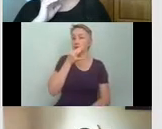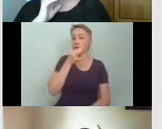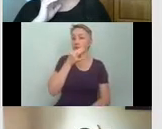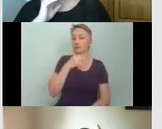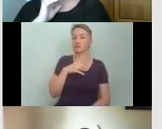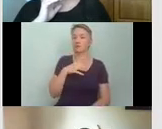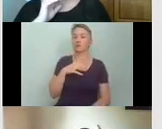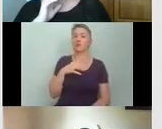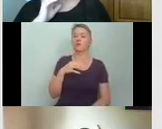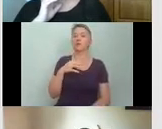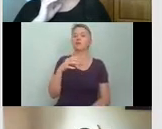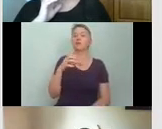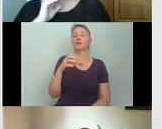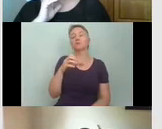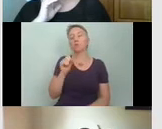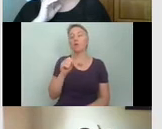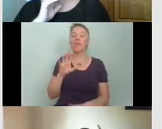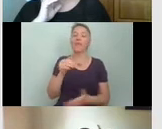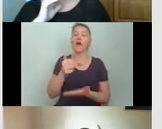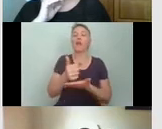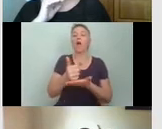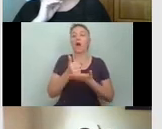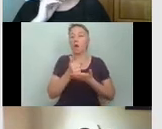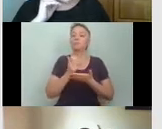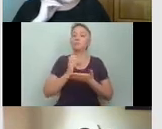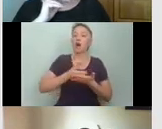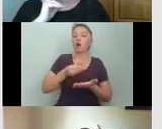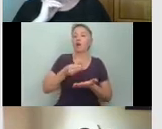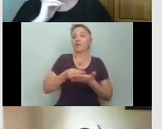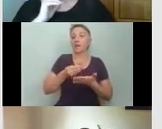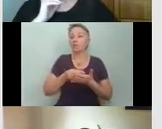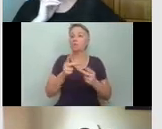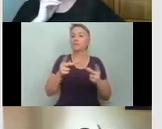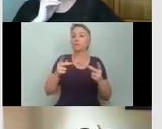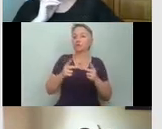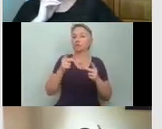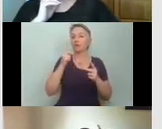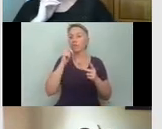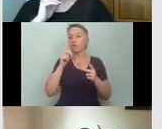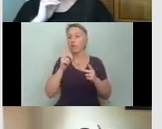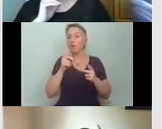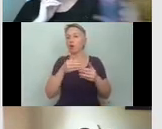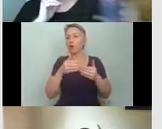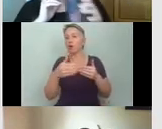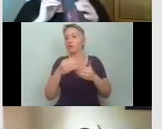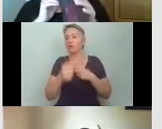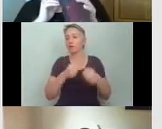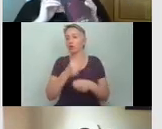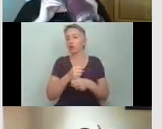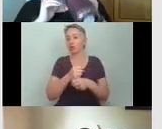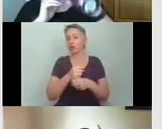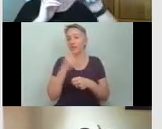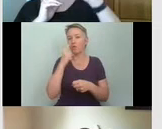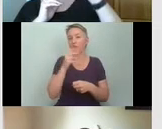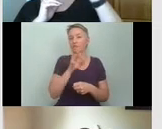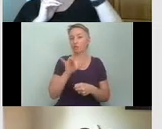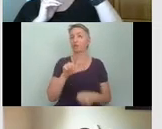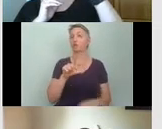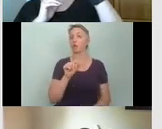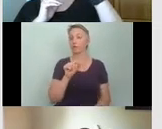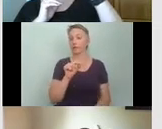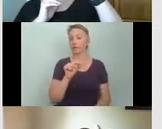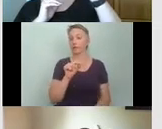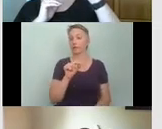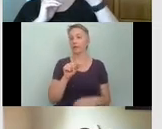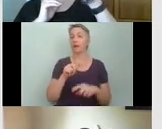So that's helped our cash position somewhat towards the end of the year, the end of this fiscal year 20. But as soon as